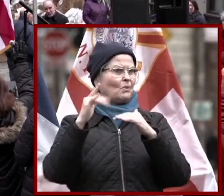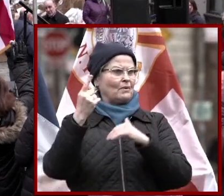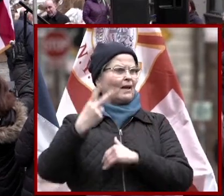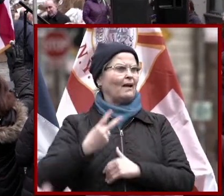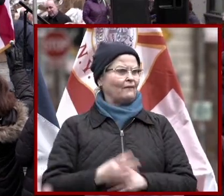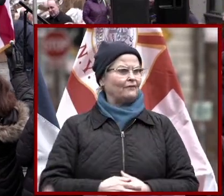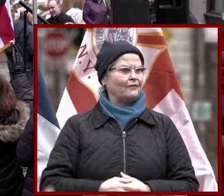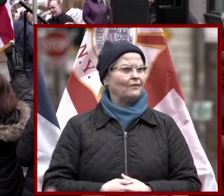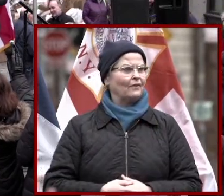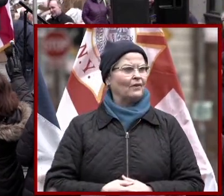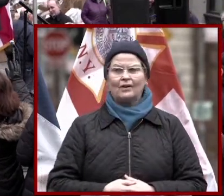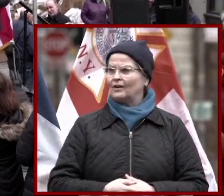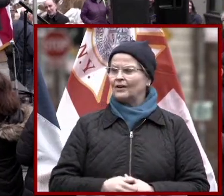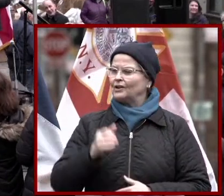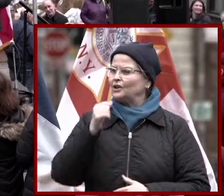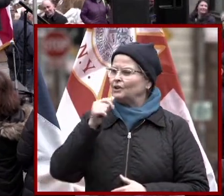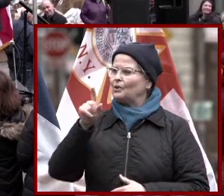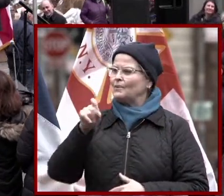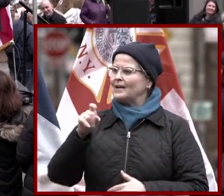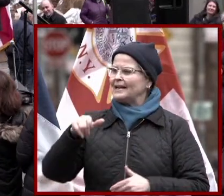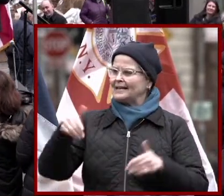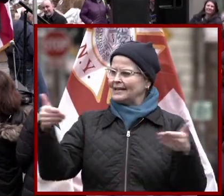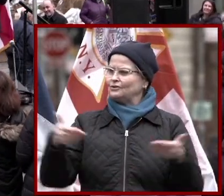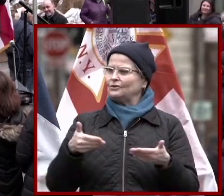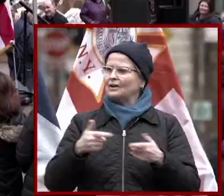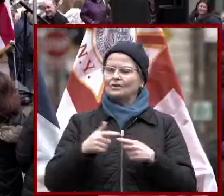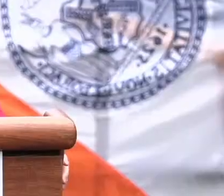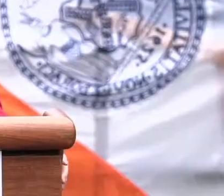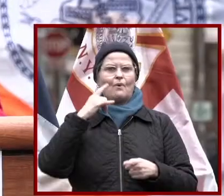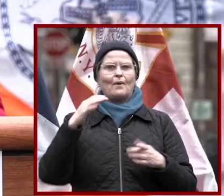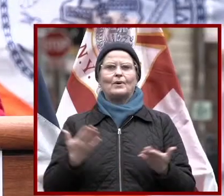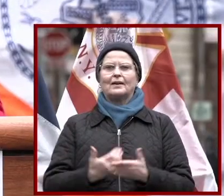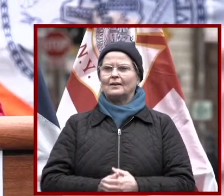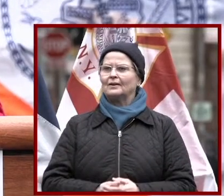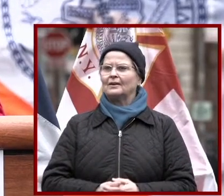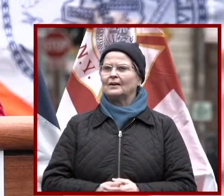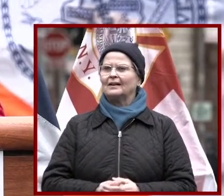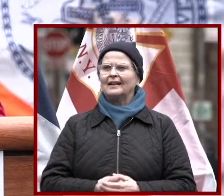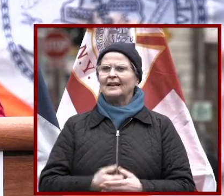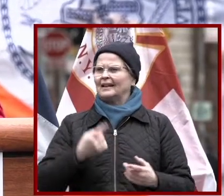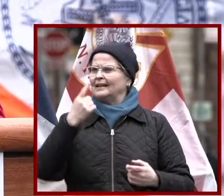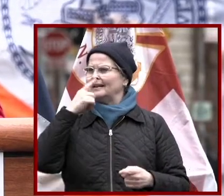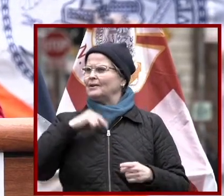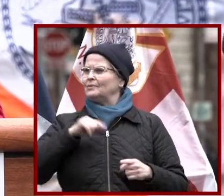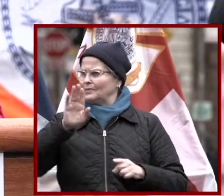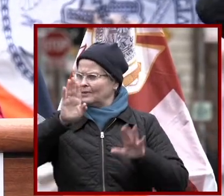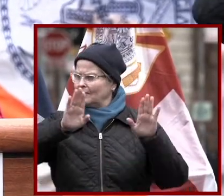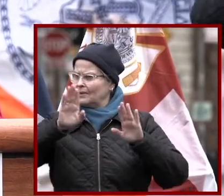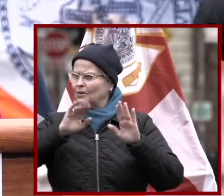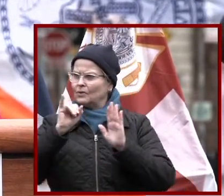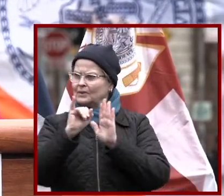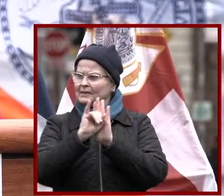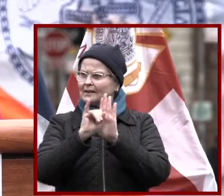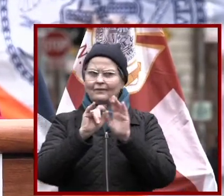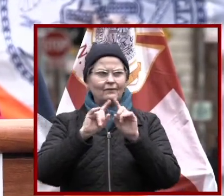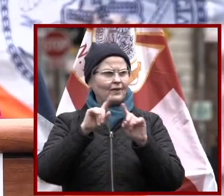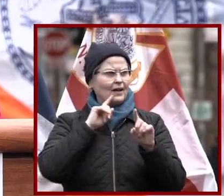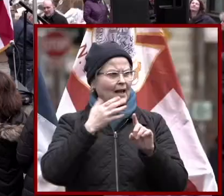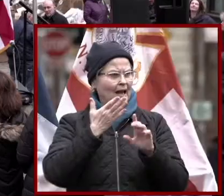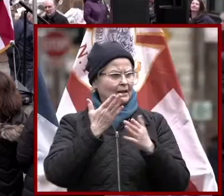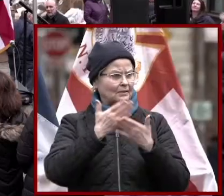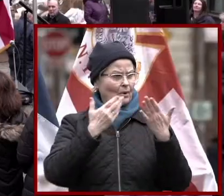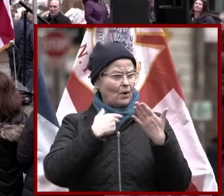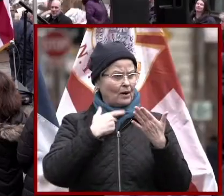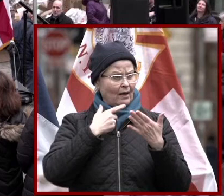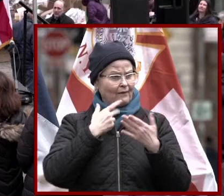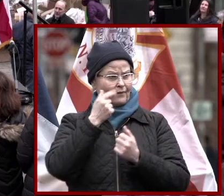saying. You don't need an introduction to why we're here. Can I see a show of hands of people who identify as being part of the Remember